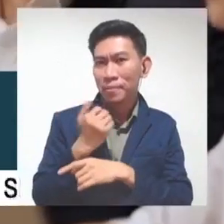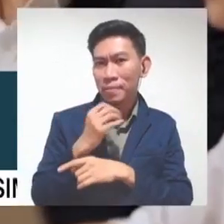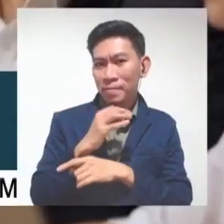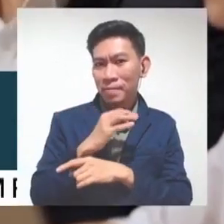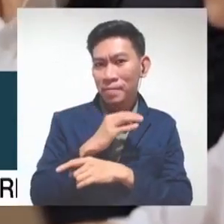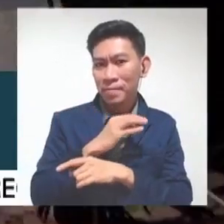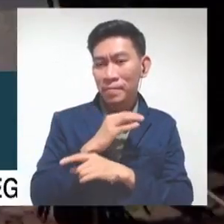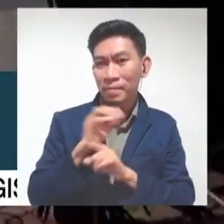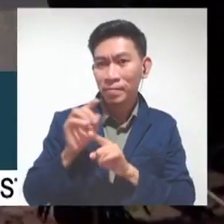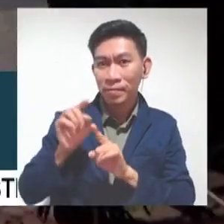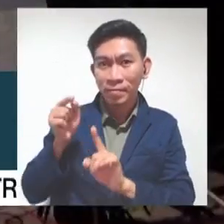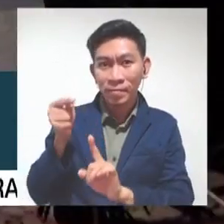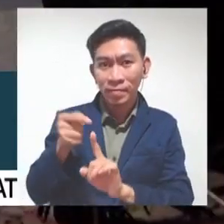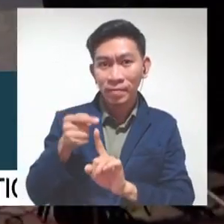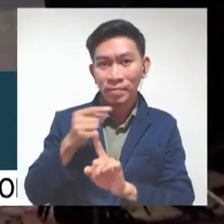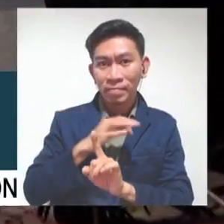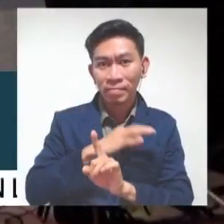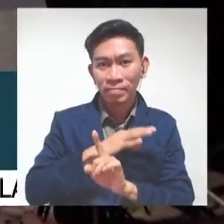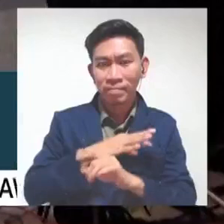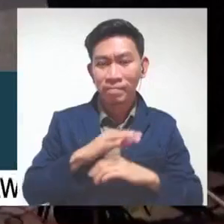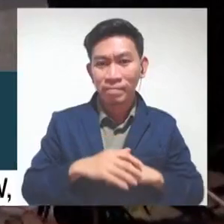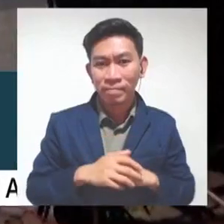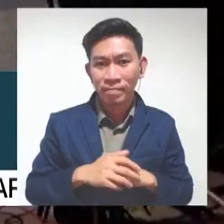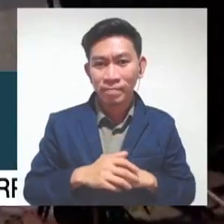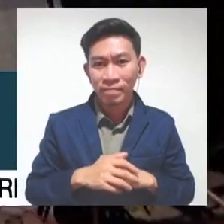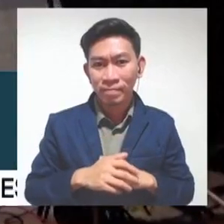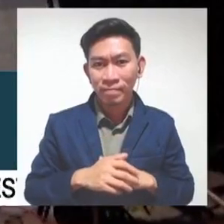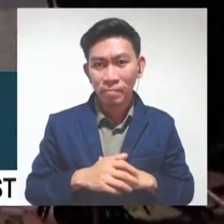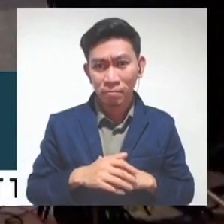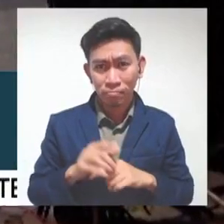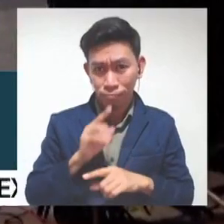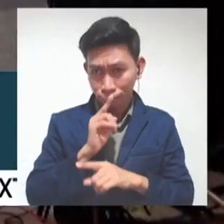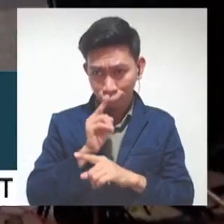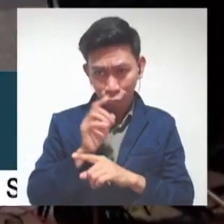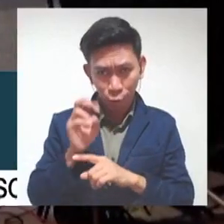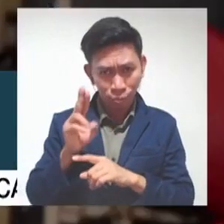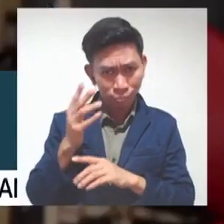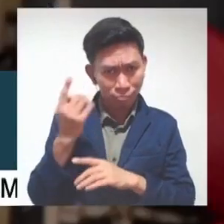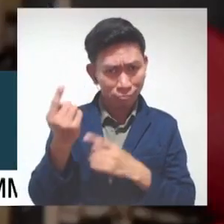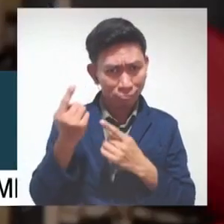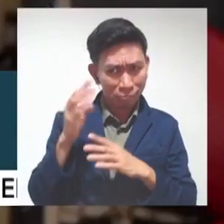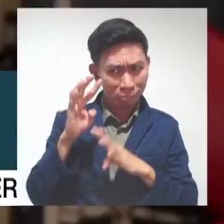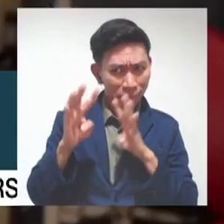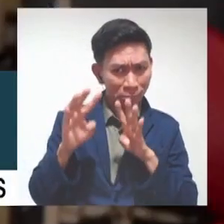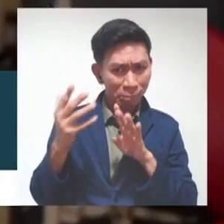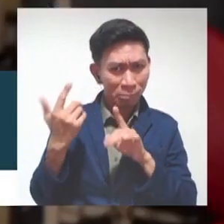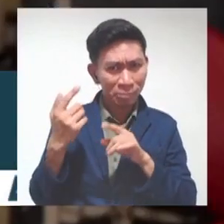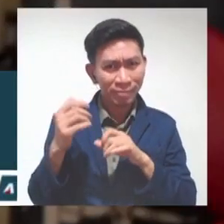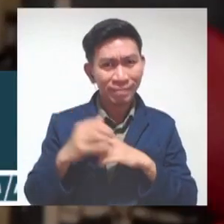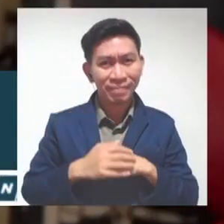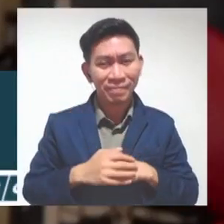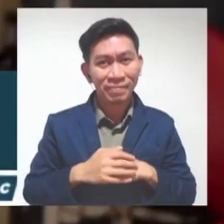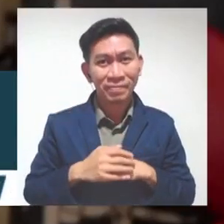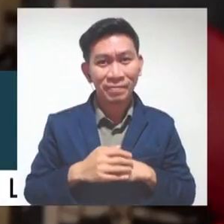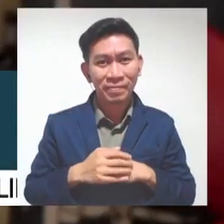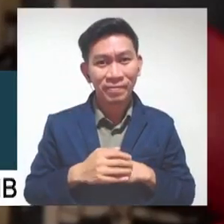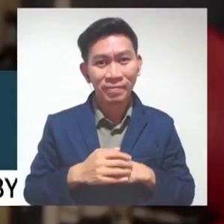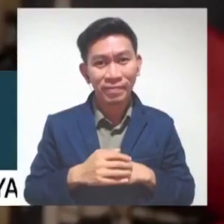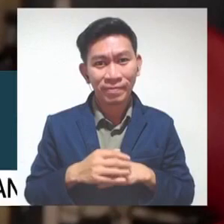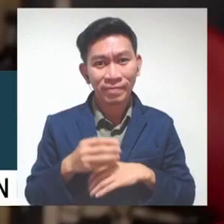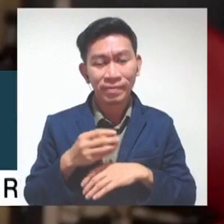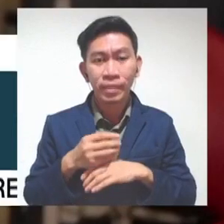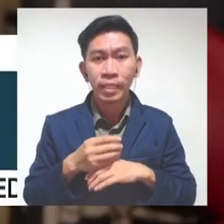gimmick? Here's Dictador Europe's president, Marek Zoldrowski. Oh, she's definitely, in fact,